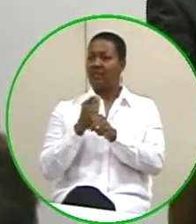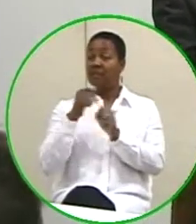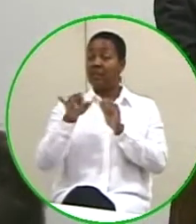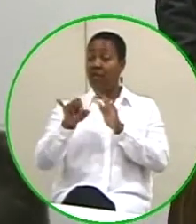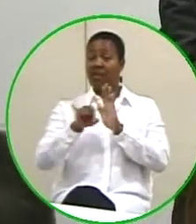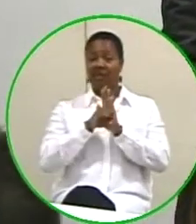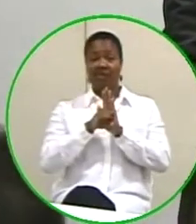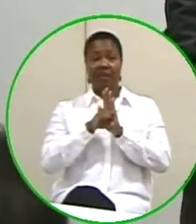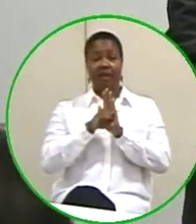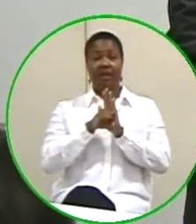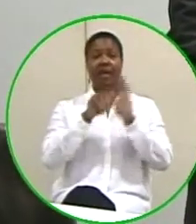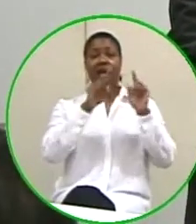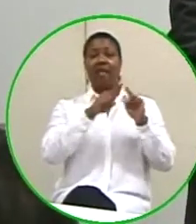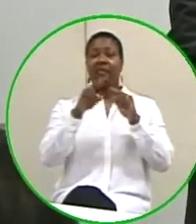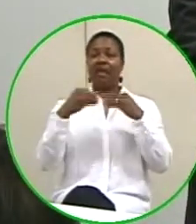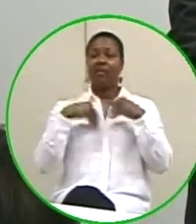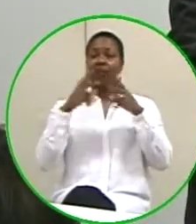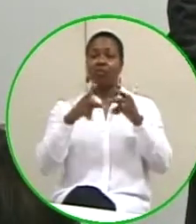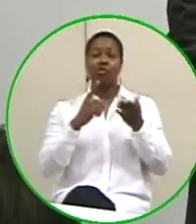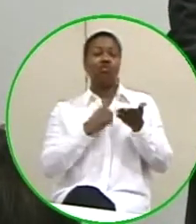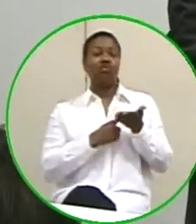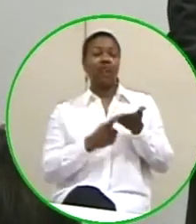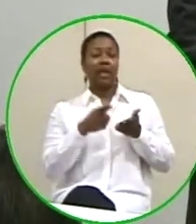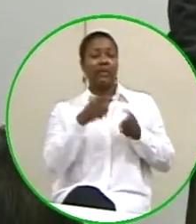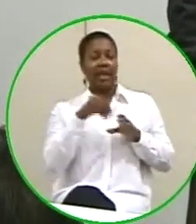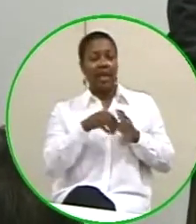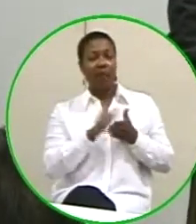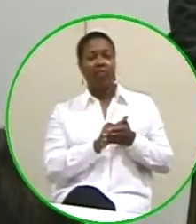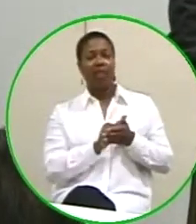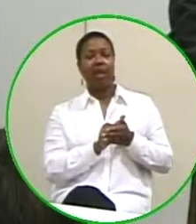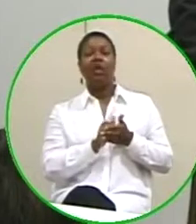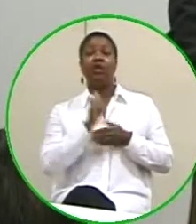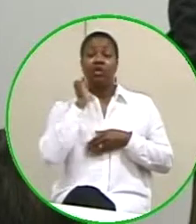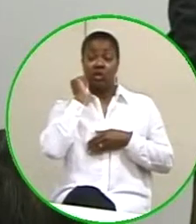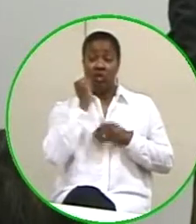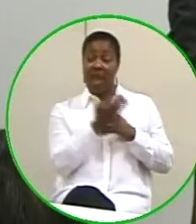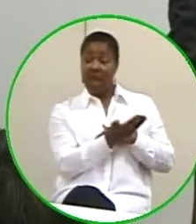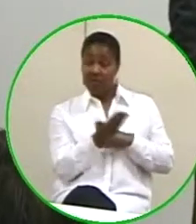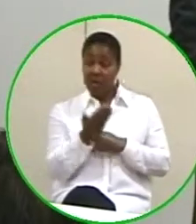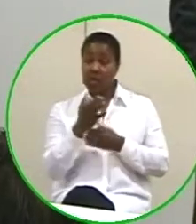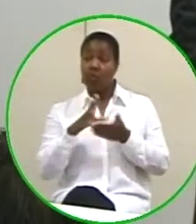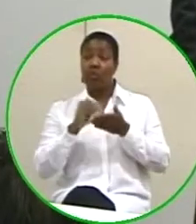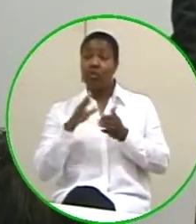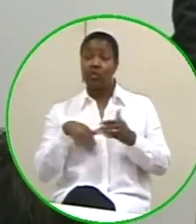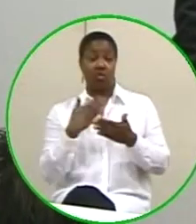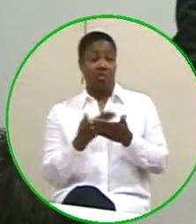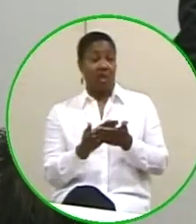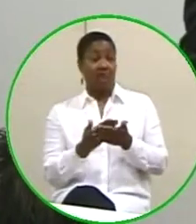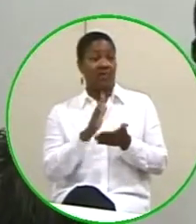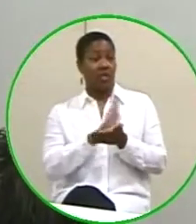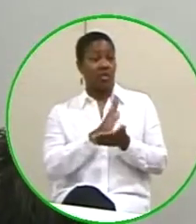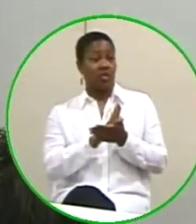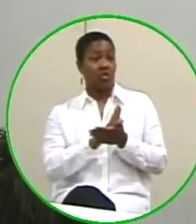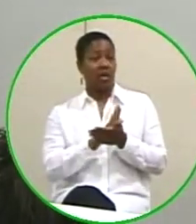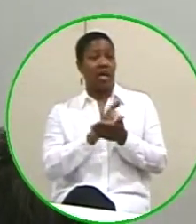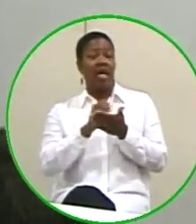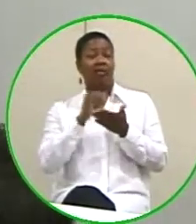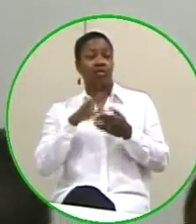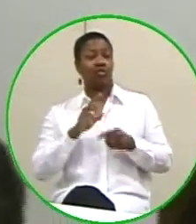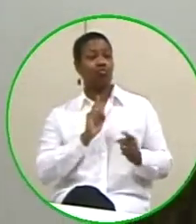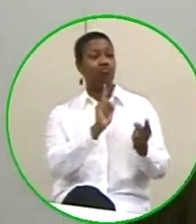they move to having a person who checks in that they check in with in the morning and check out with in the afternoon. In the